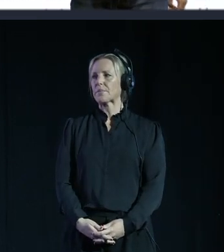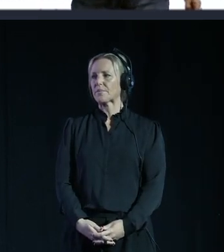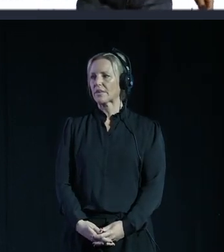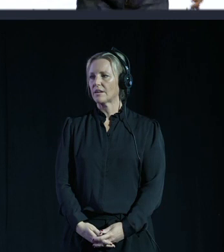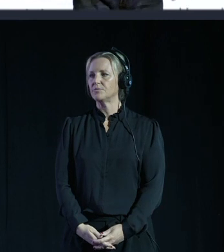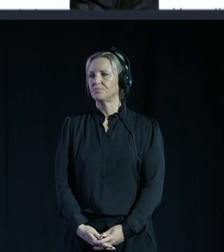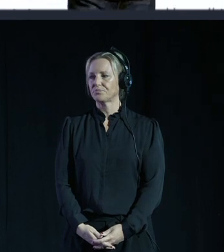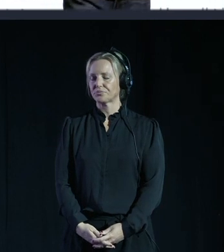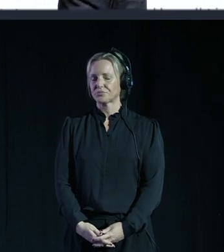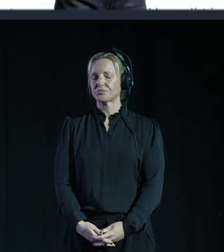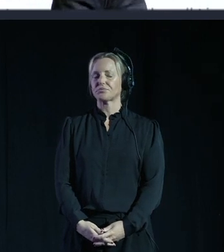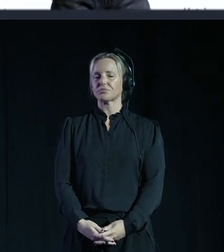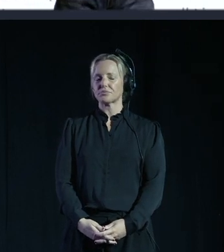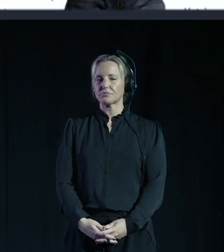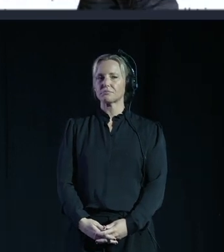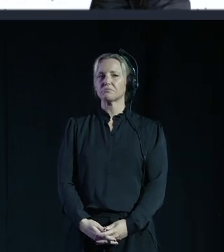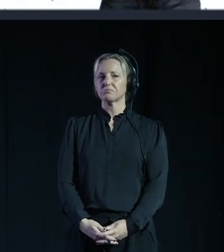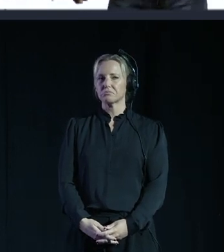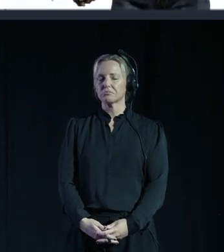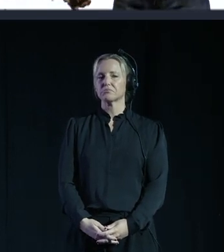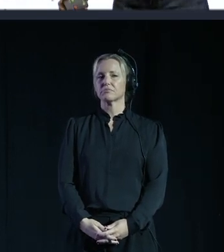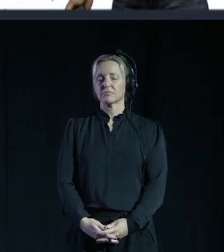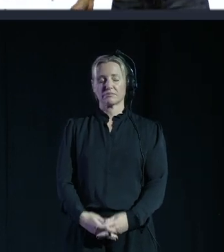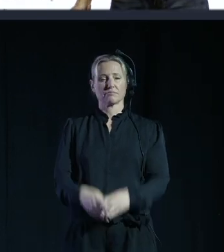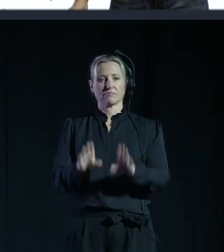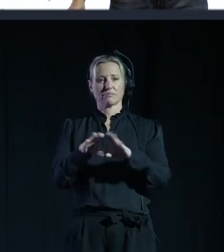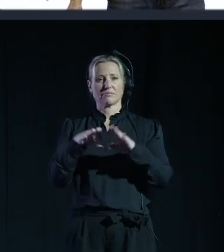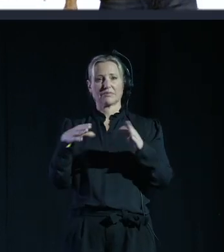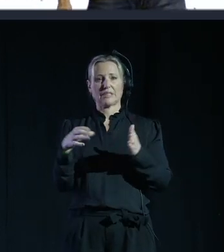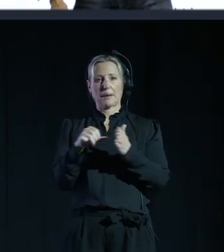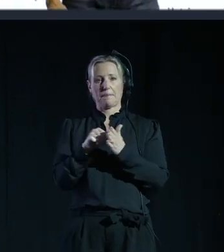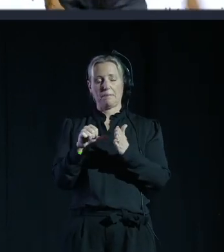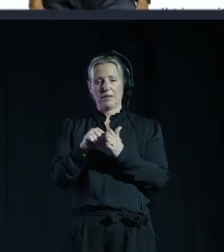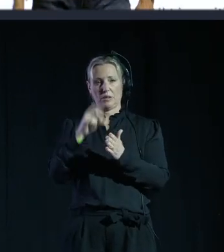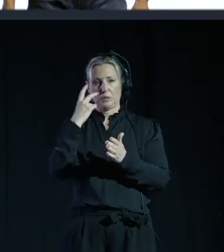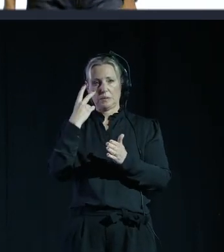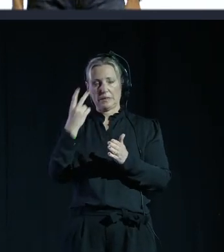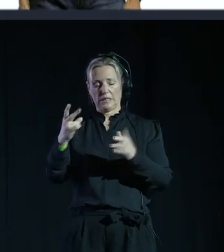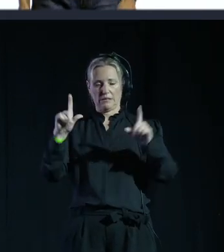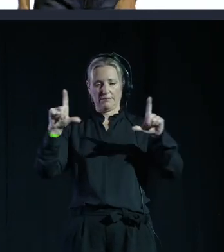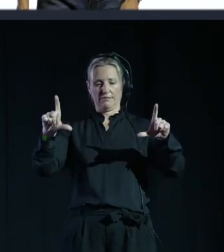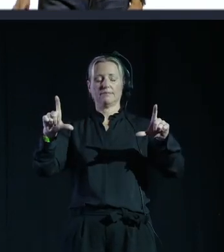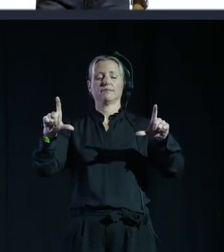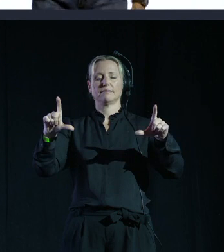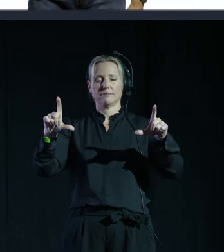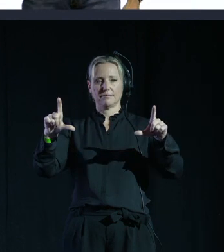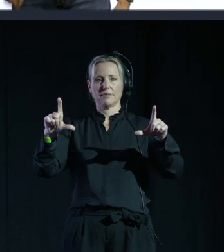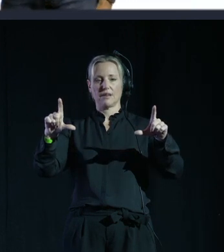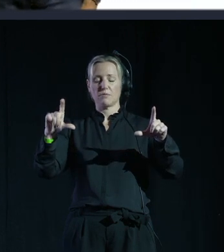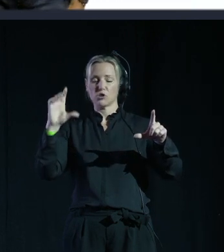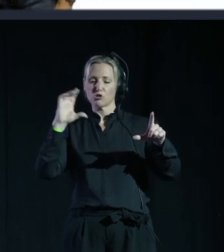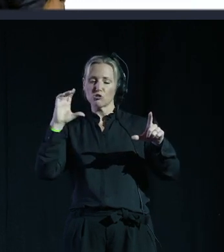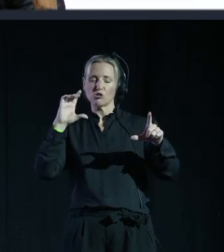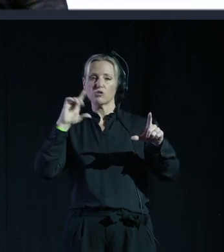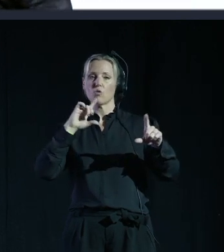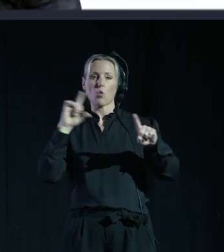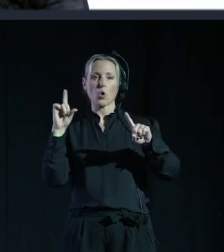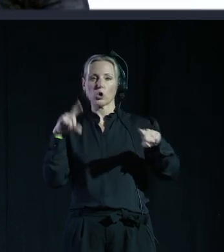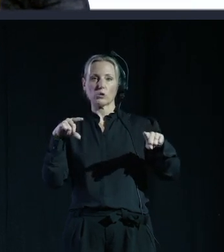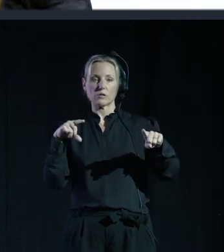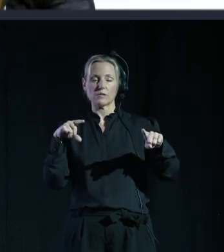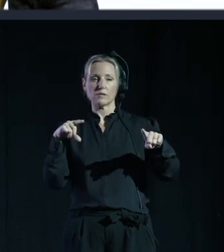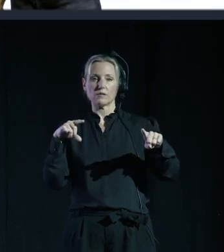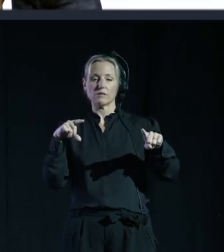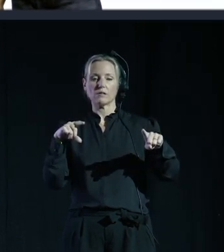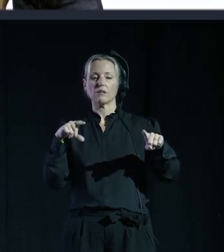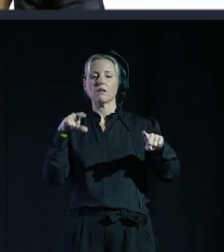All right, so here's an opening page. You see I'm going to go right into the start and search for something. I'm looking for orders. There's one of